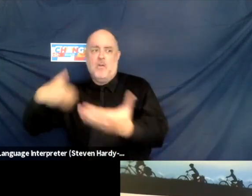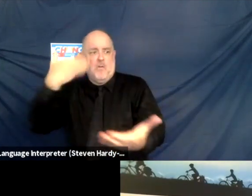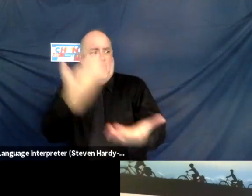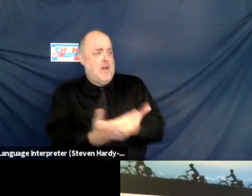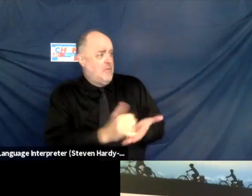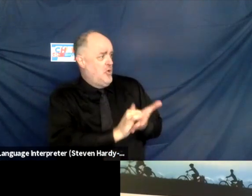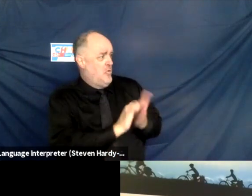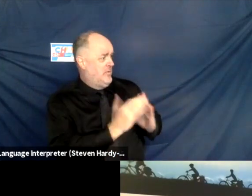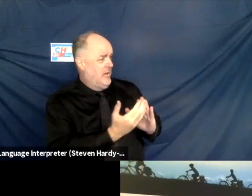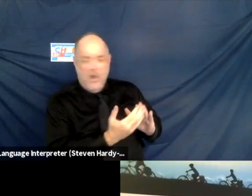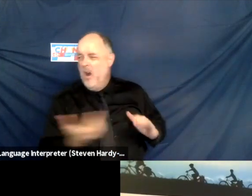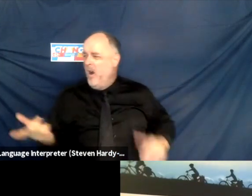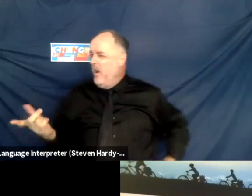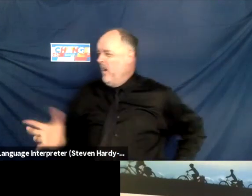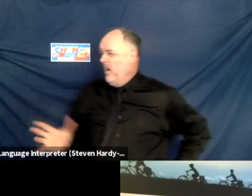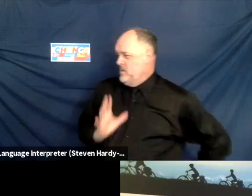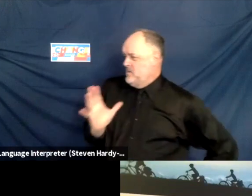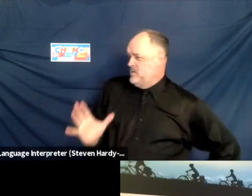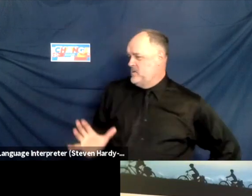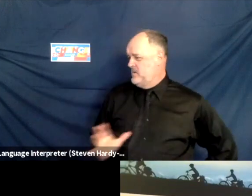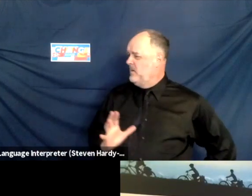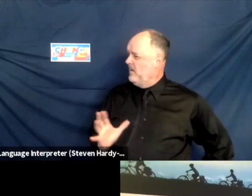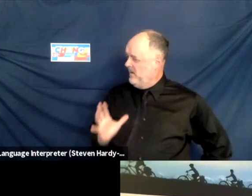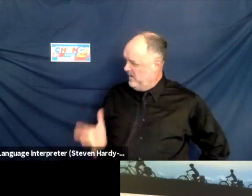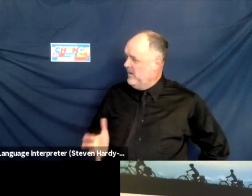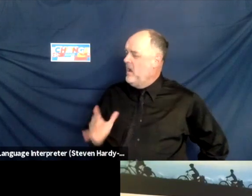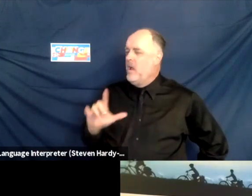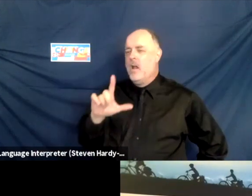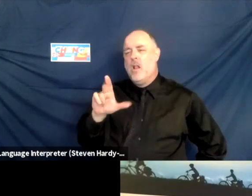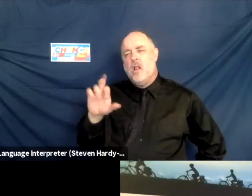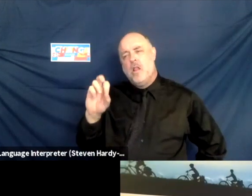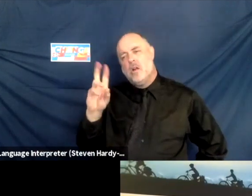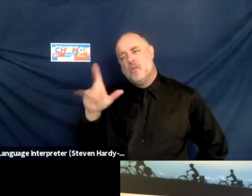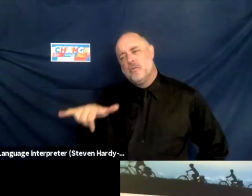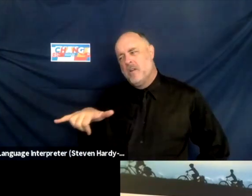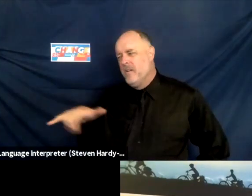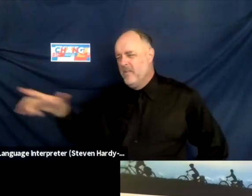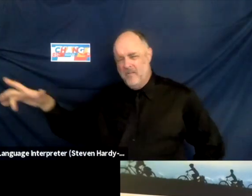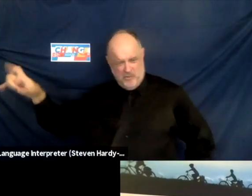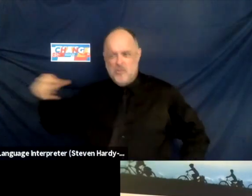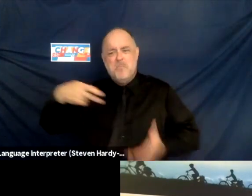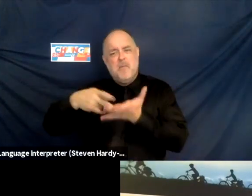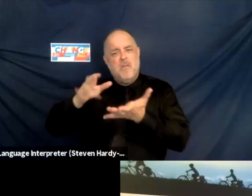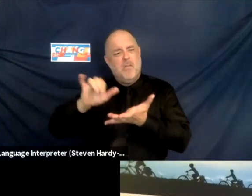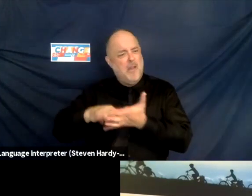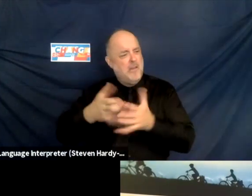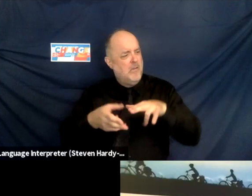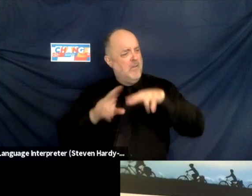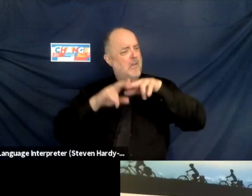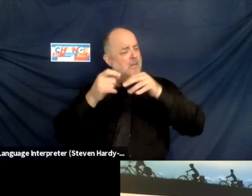luxury. You should have to pay for that. And upping $8, for congestion